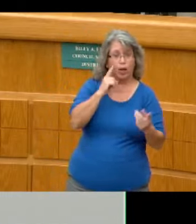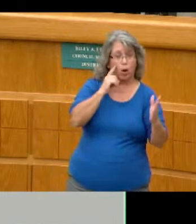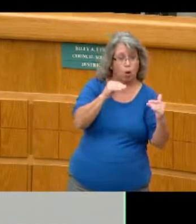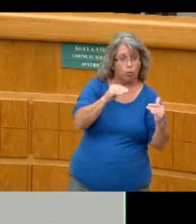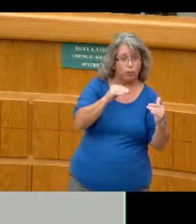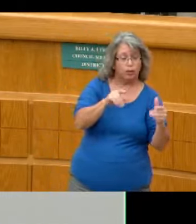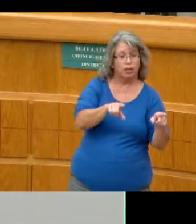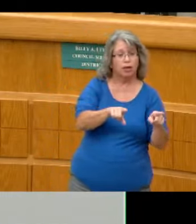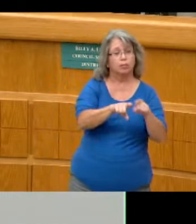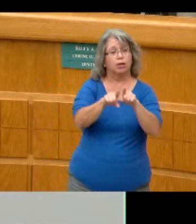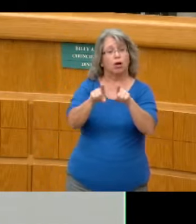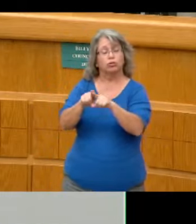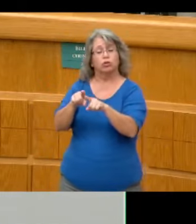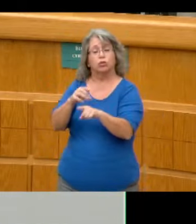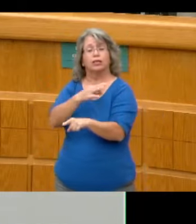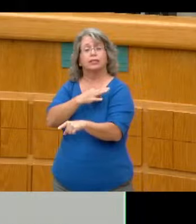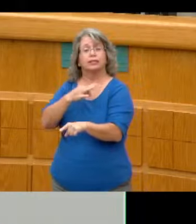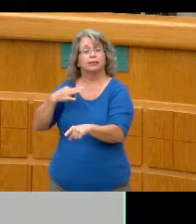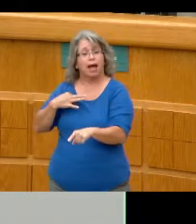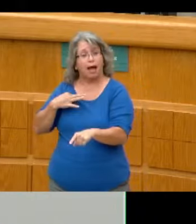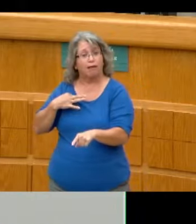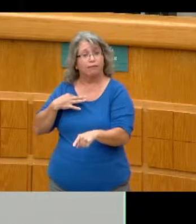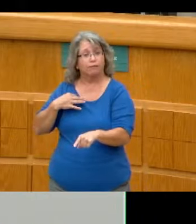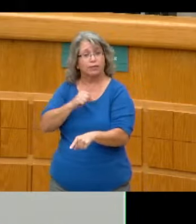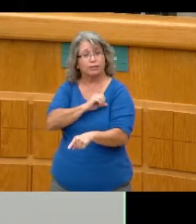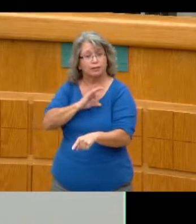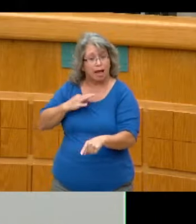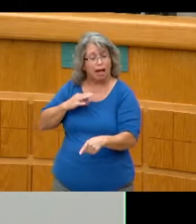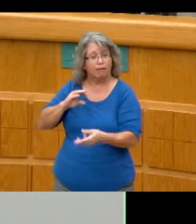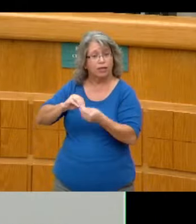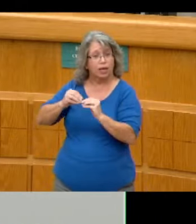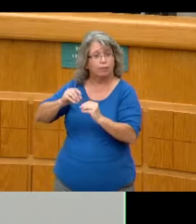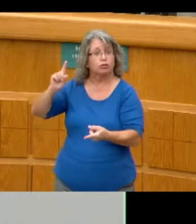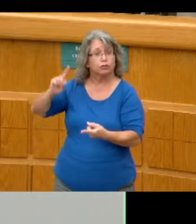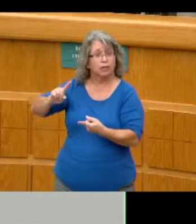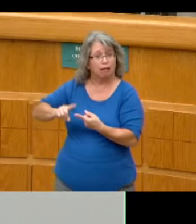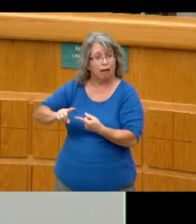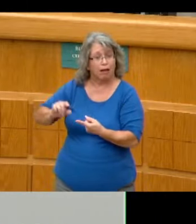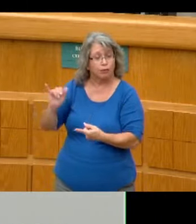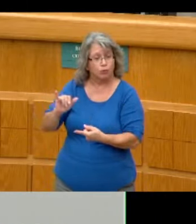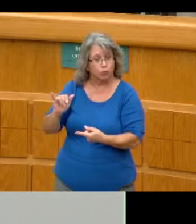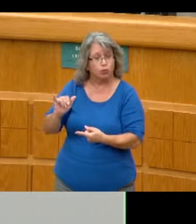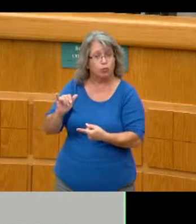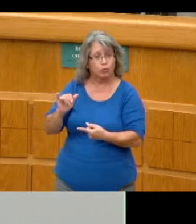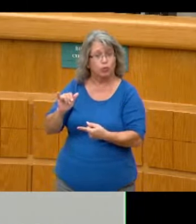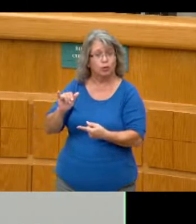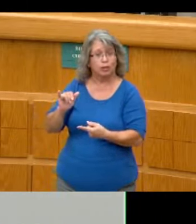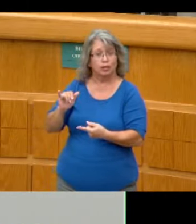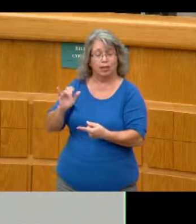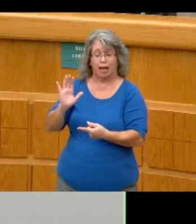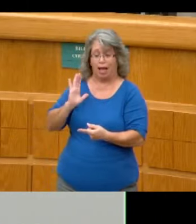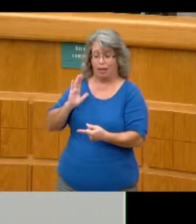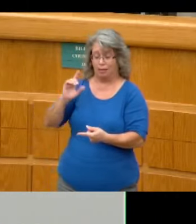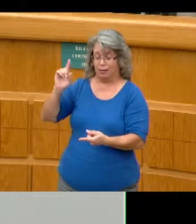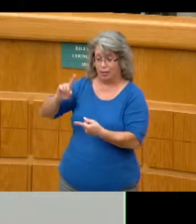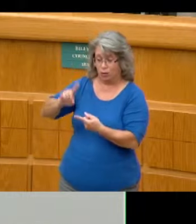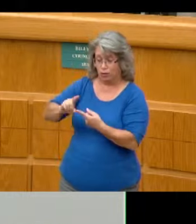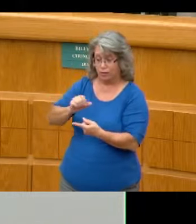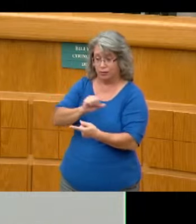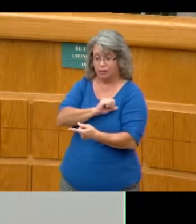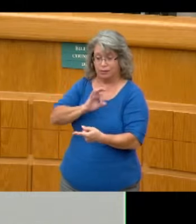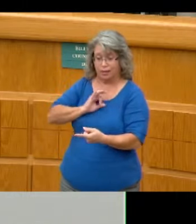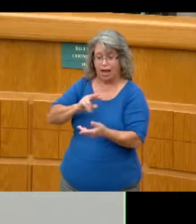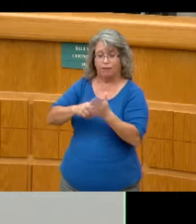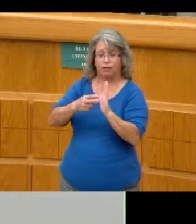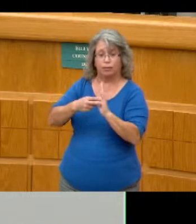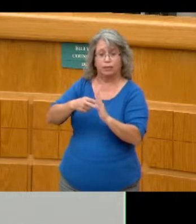declined over the past week. And so really is a decrease in staffing that's driven this percentage so low. And